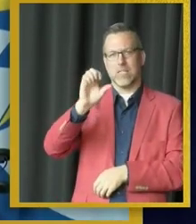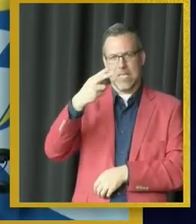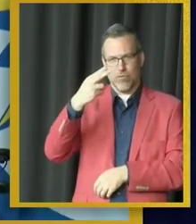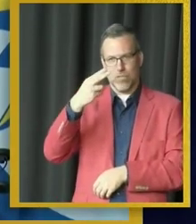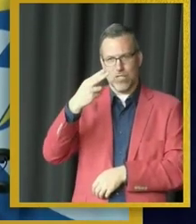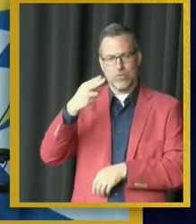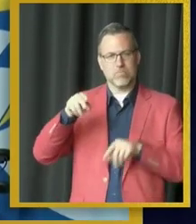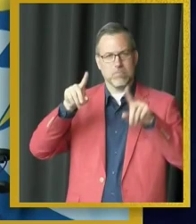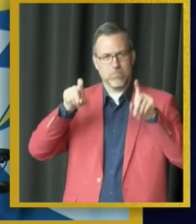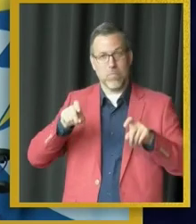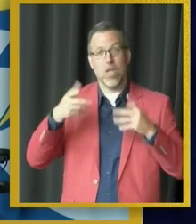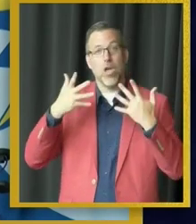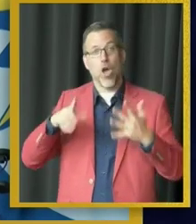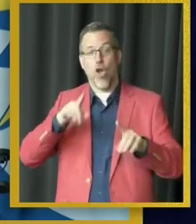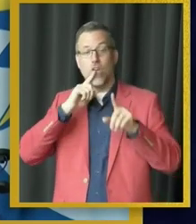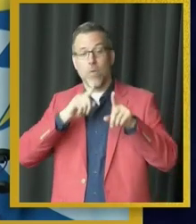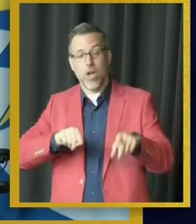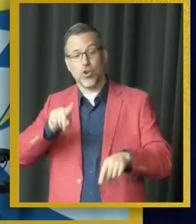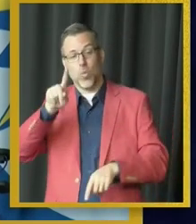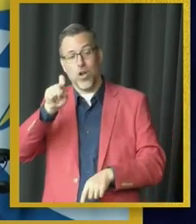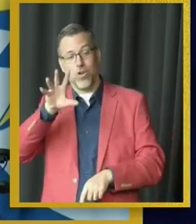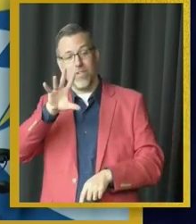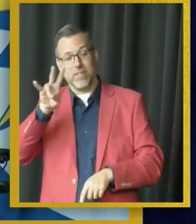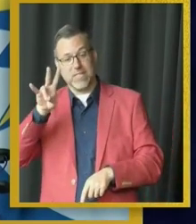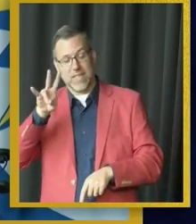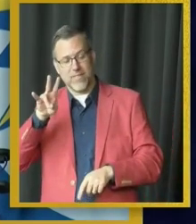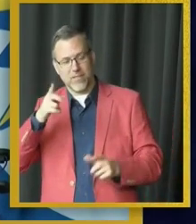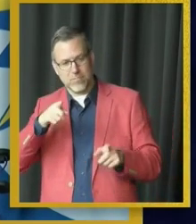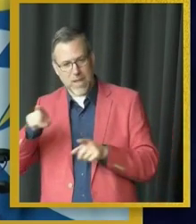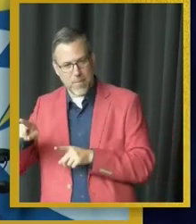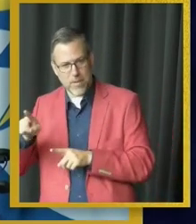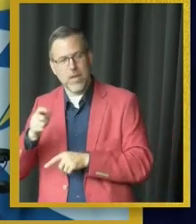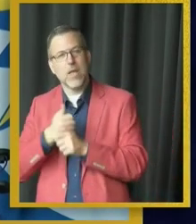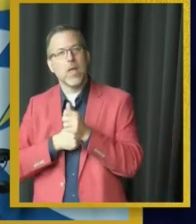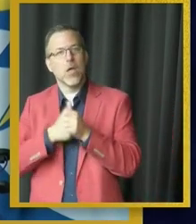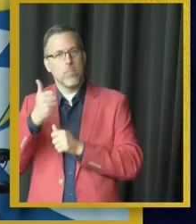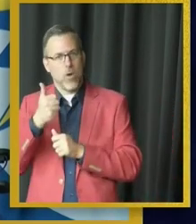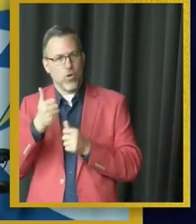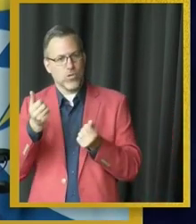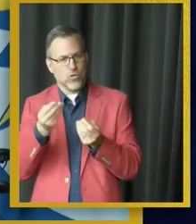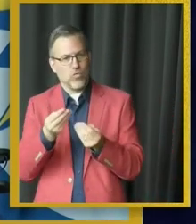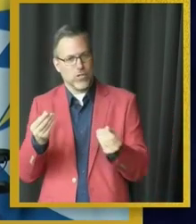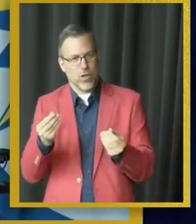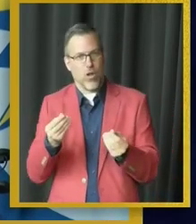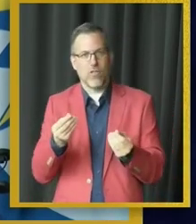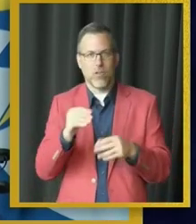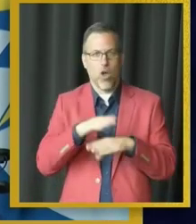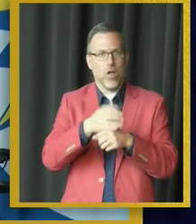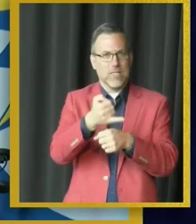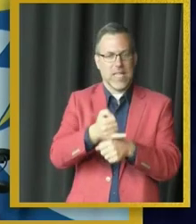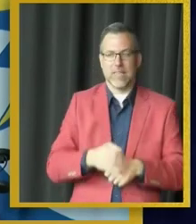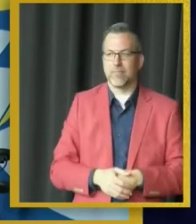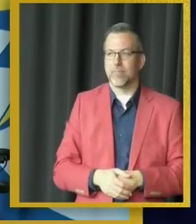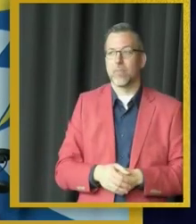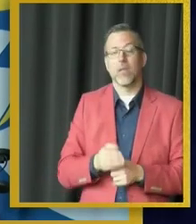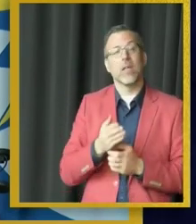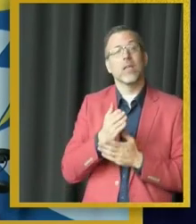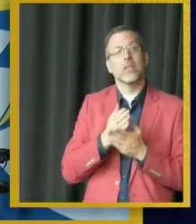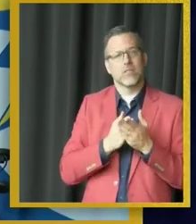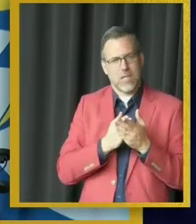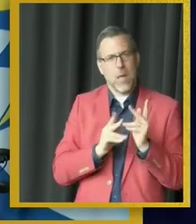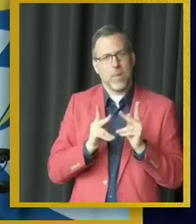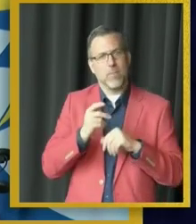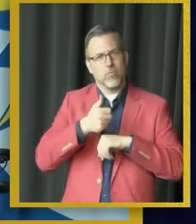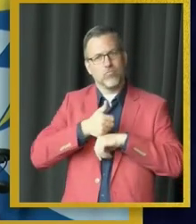already responded to 157 incidents, and most of those incidents are resolved on-site. For some, the residents are transported